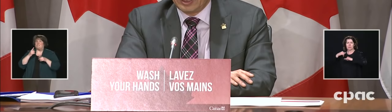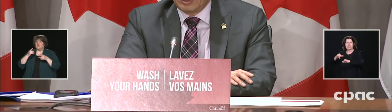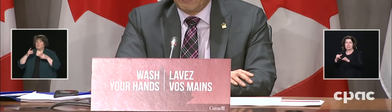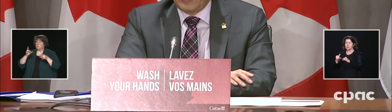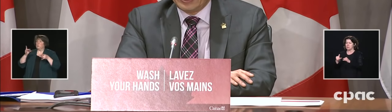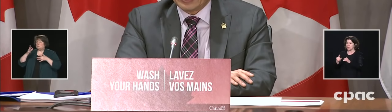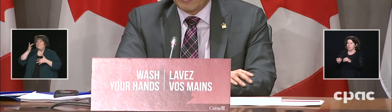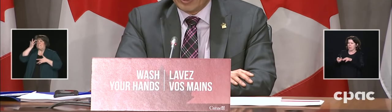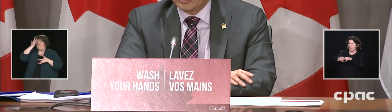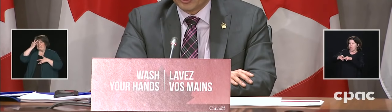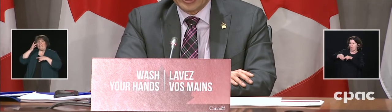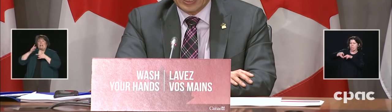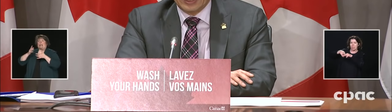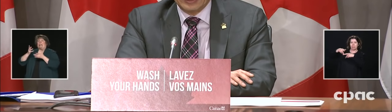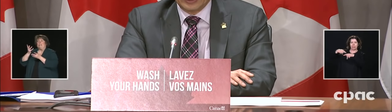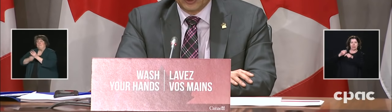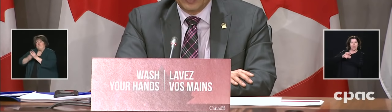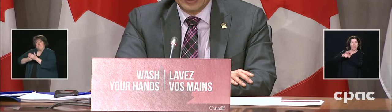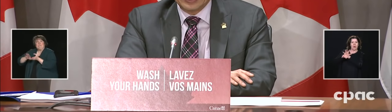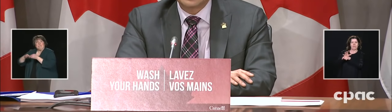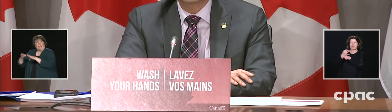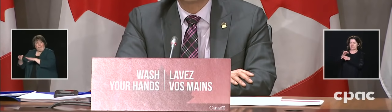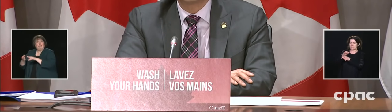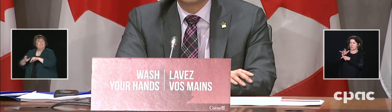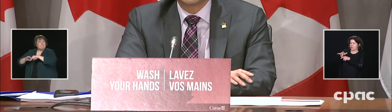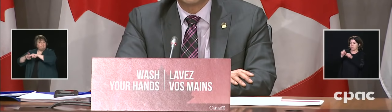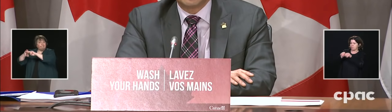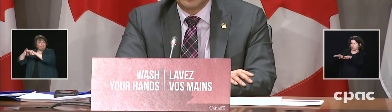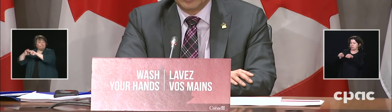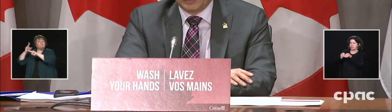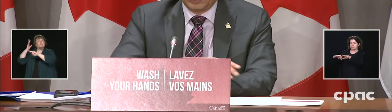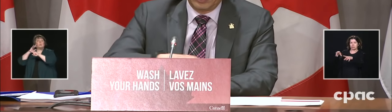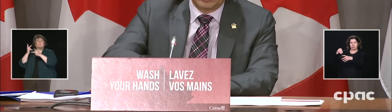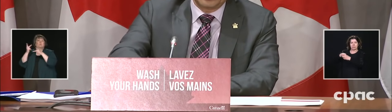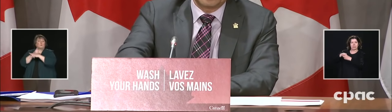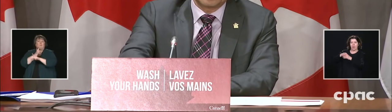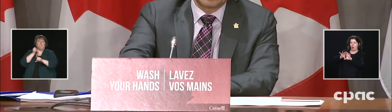COVID-19 fait des ravages au sein des groupes très susceptibles.